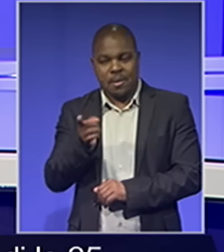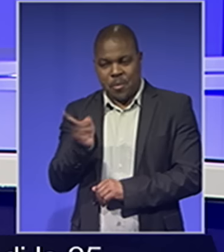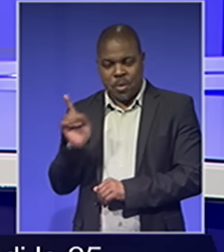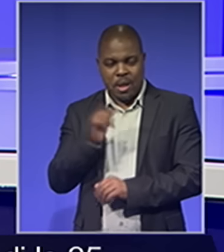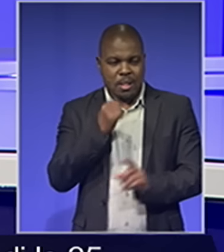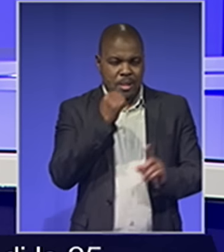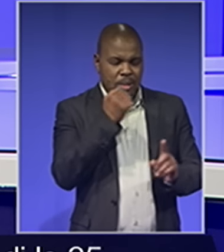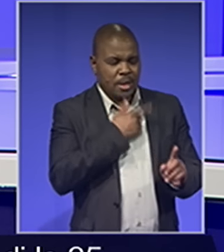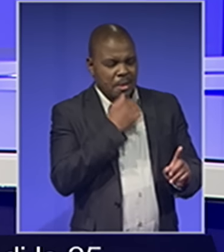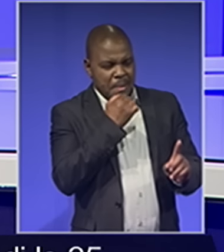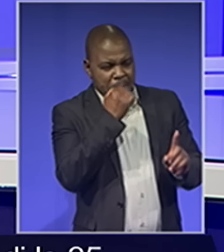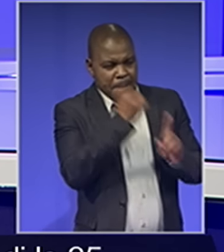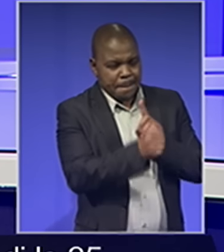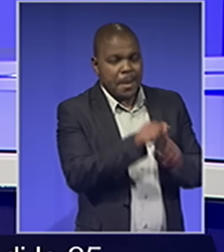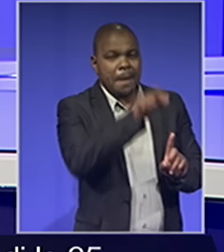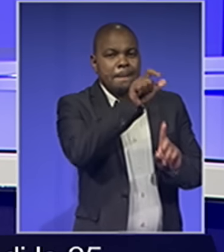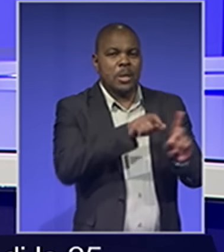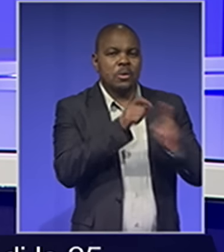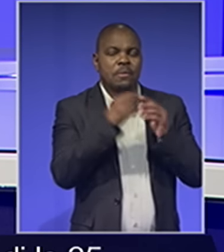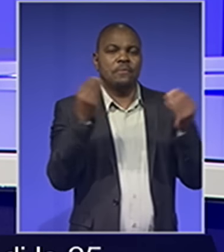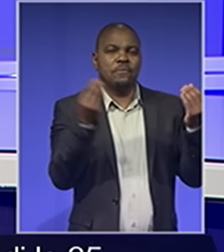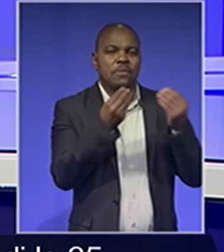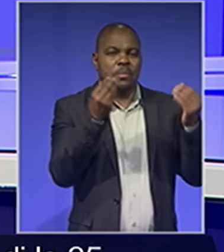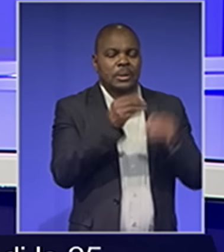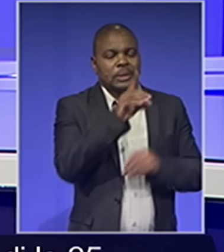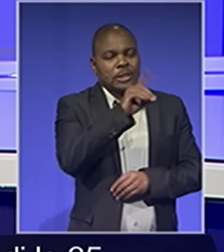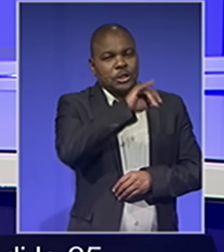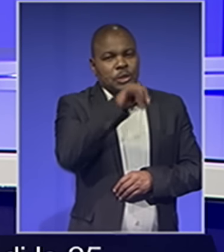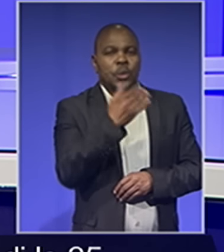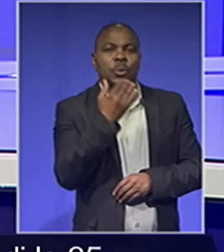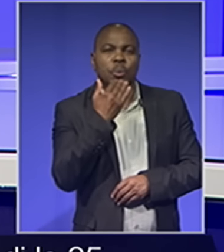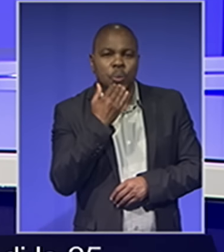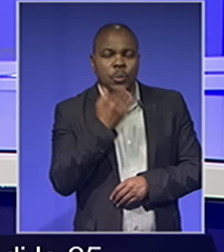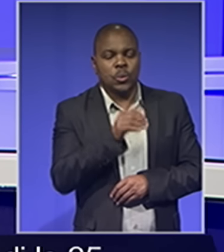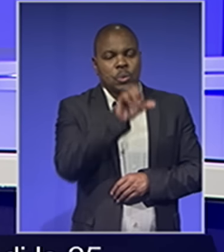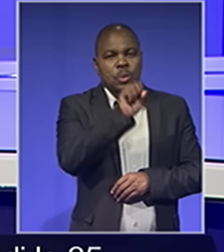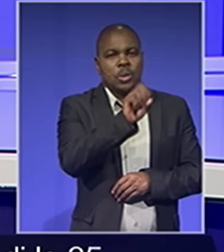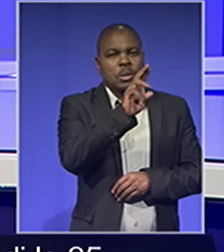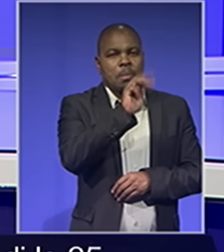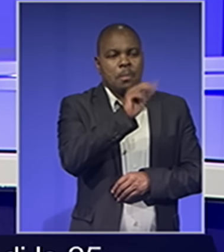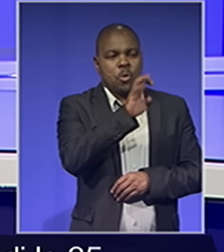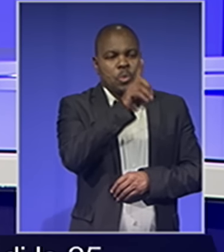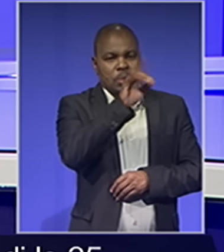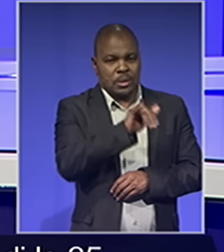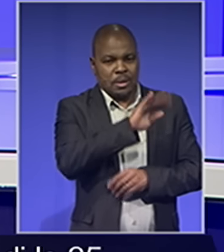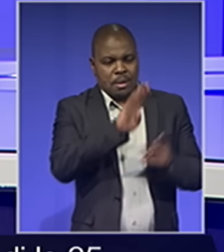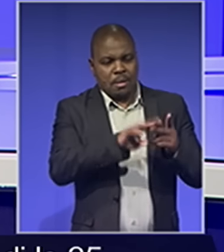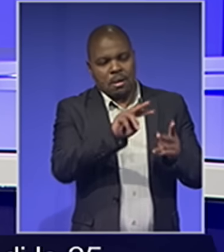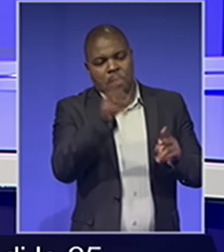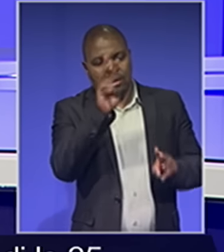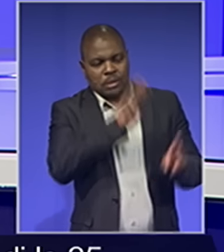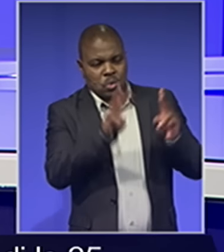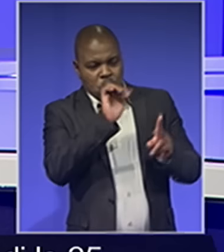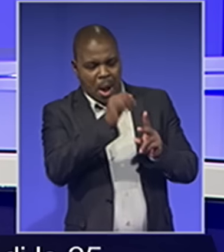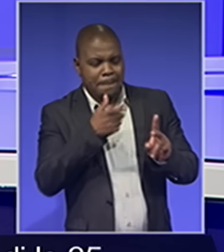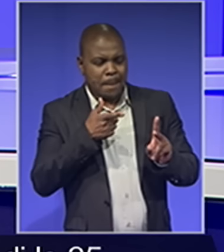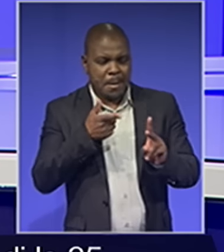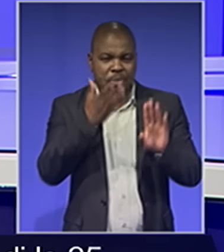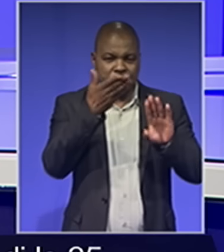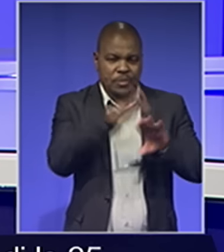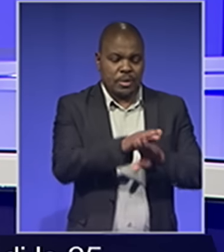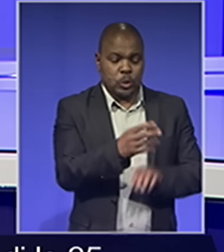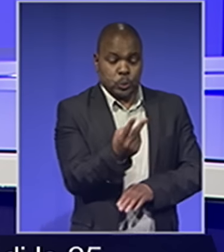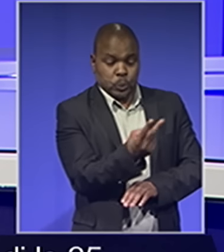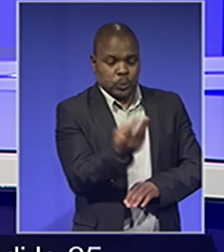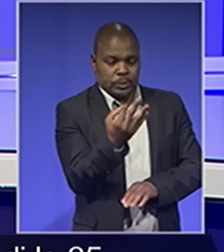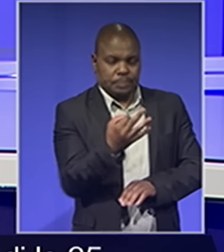ya polao ya motlhagisi wa mmino Oupa Sefako yo a neng a itsege ka DJ Somebody le batlhokomedi ba gagwe ba tshireletso ba le